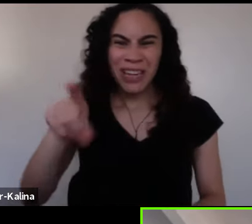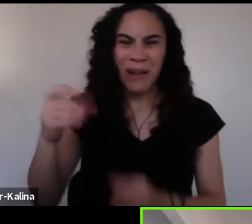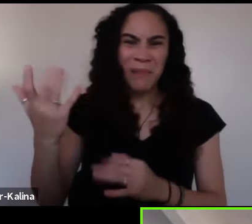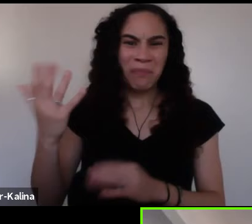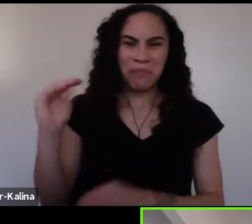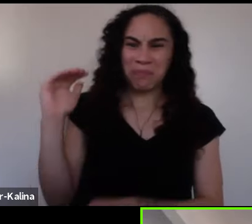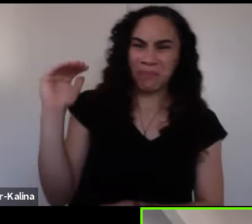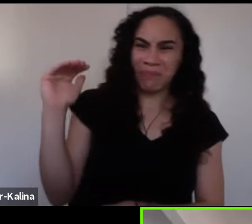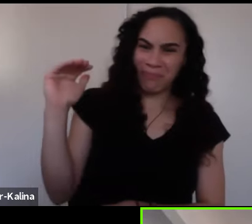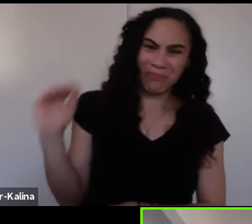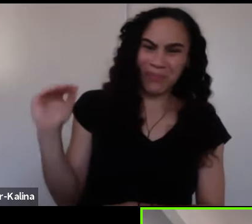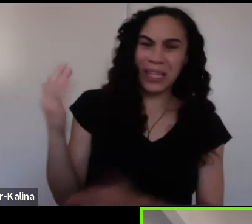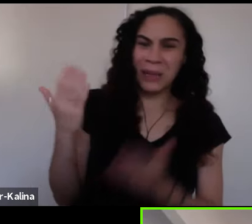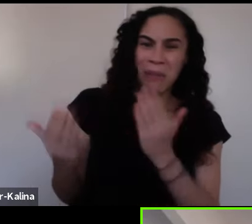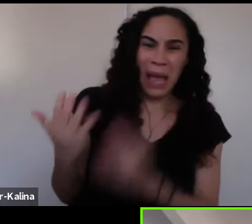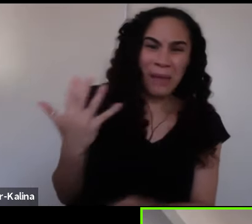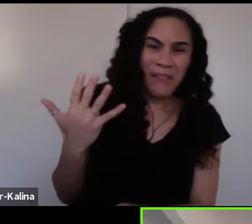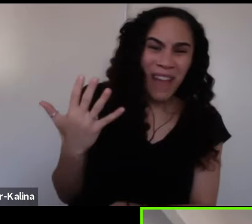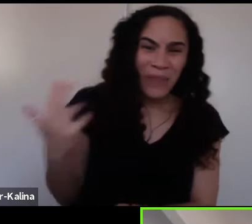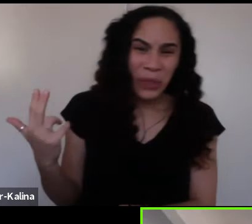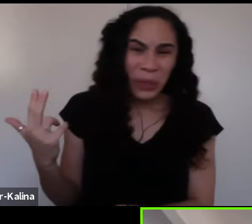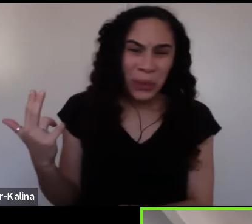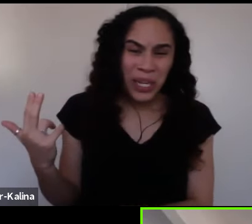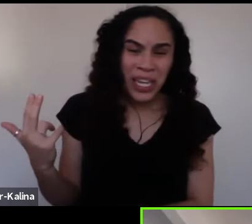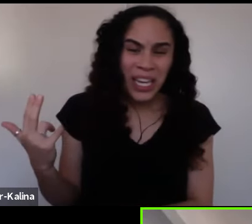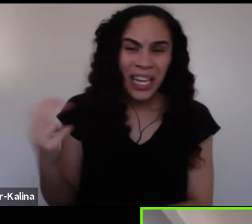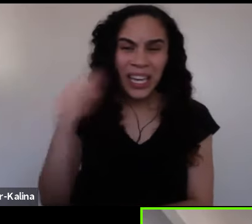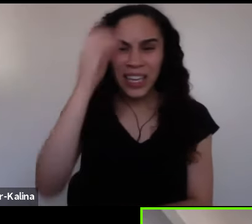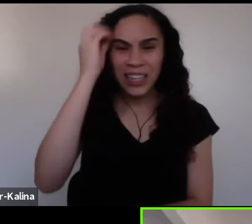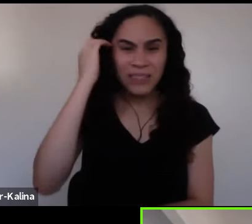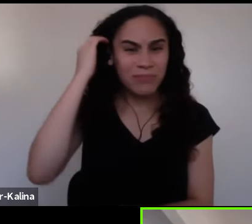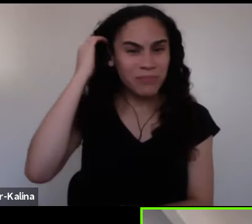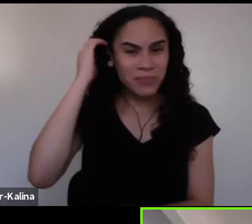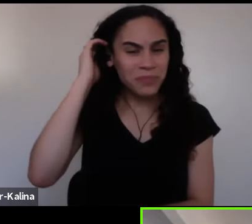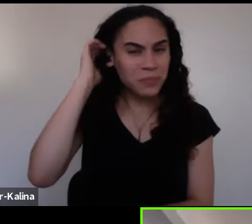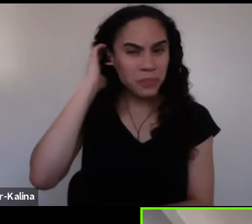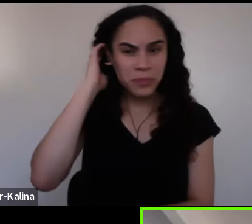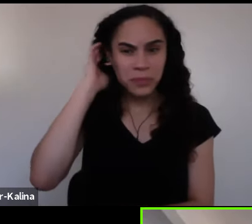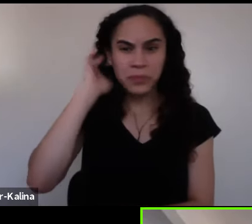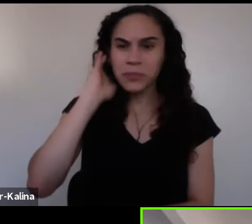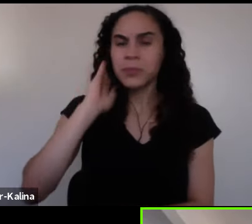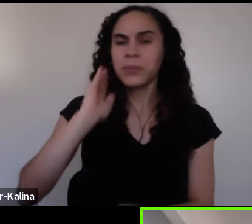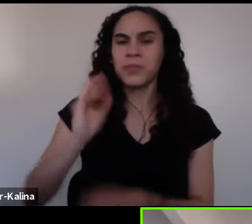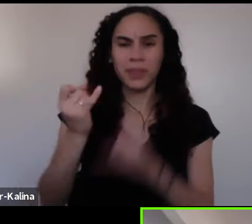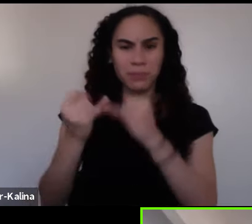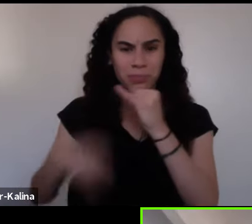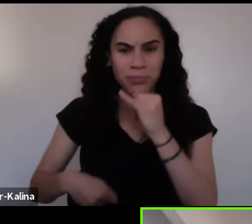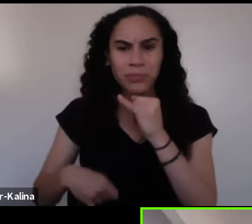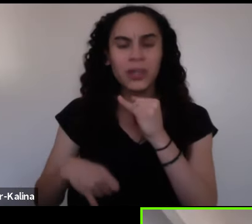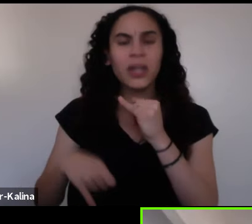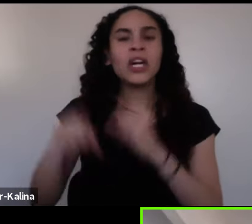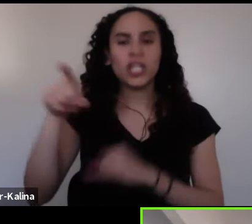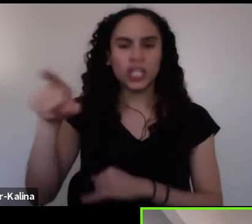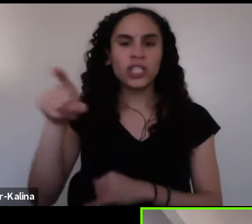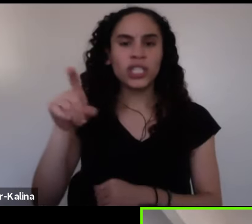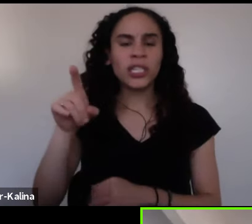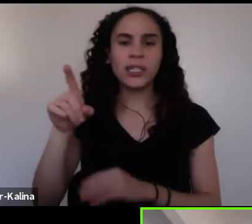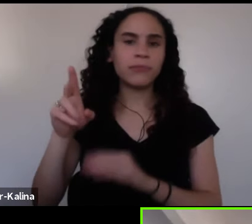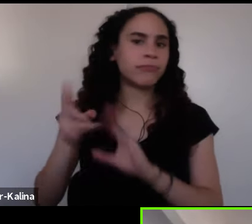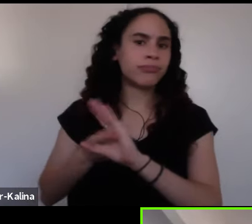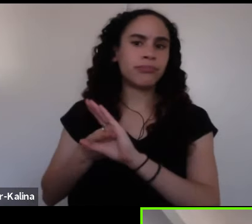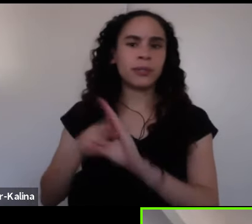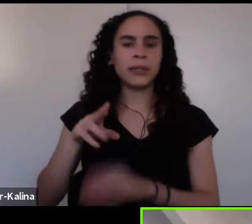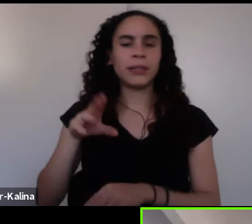5'3", you know, she was like this big. She was bedridden forever, so she was super skinny. And she got right